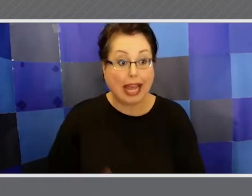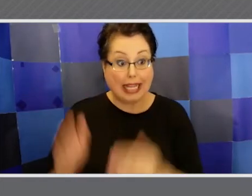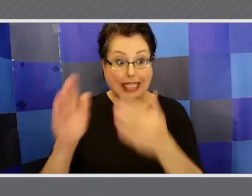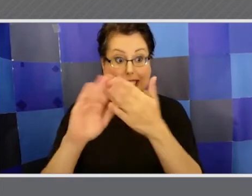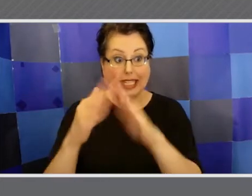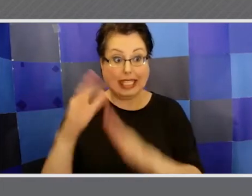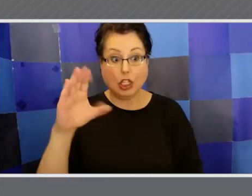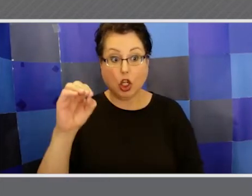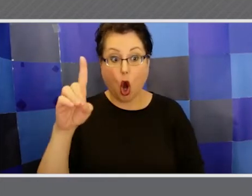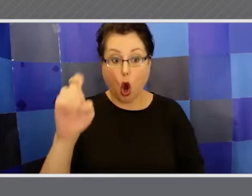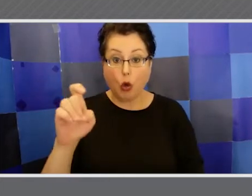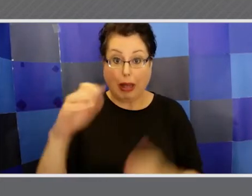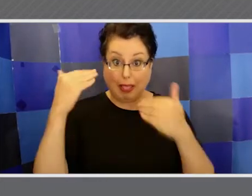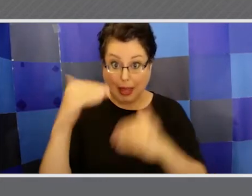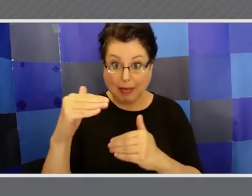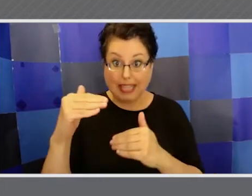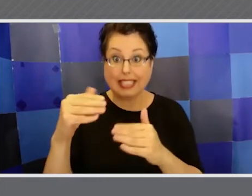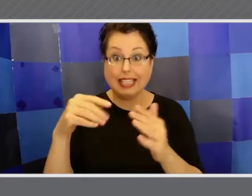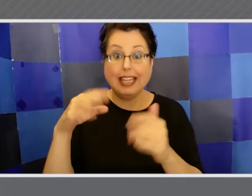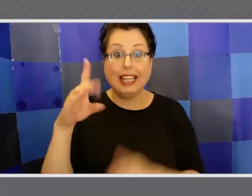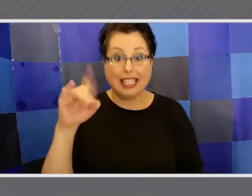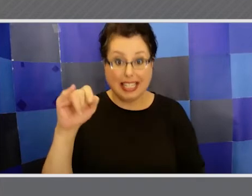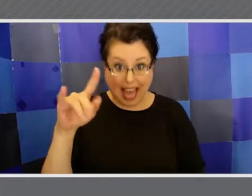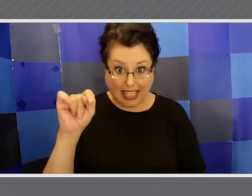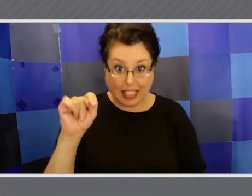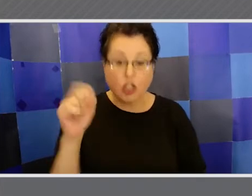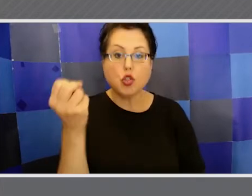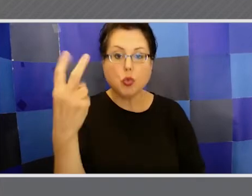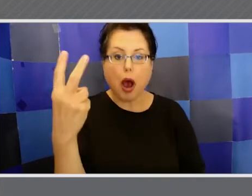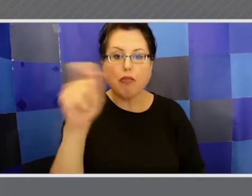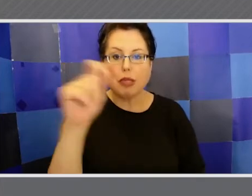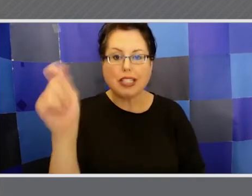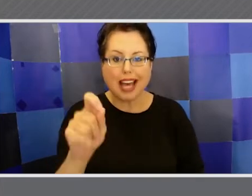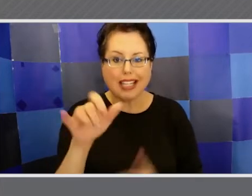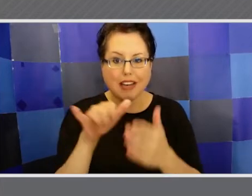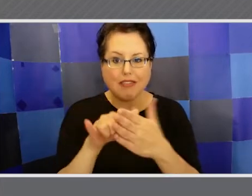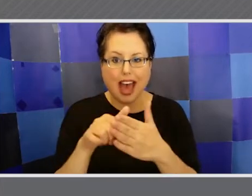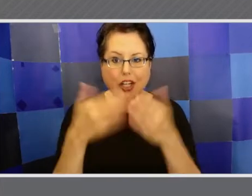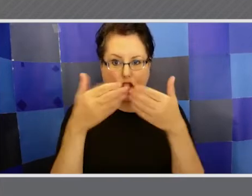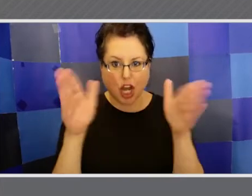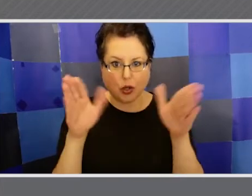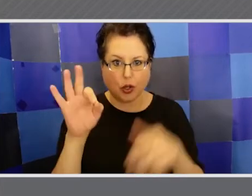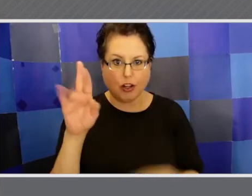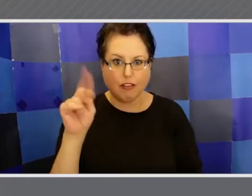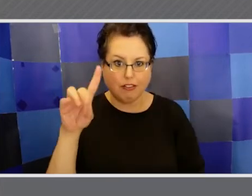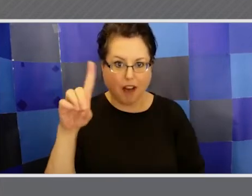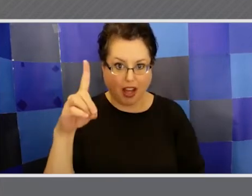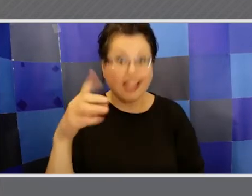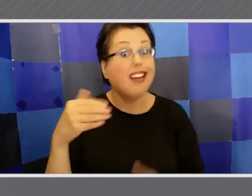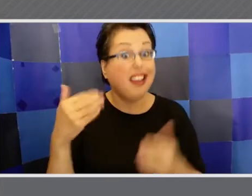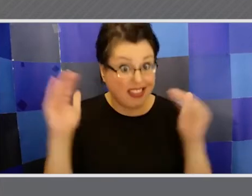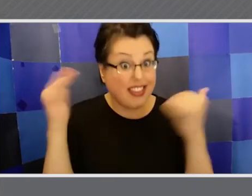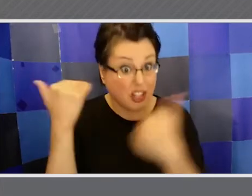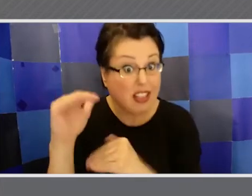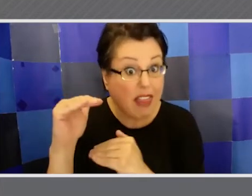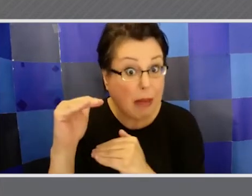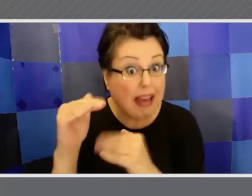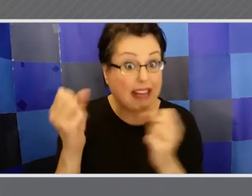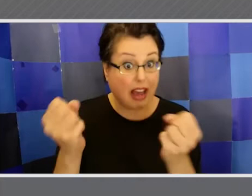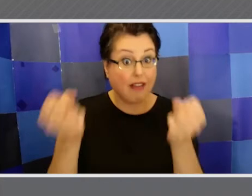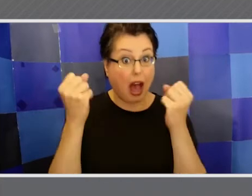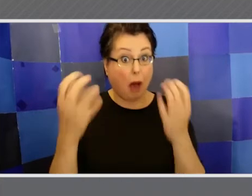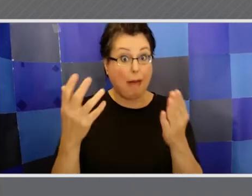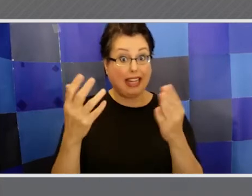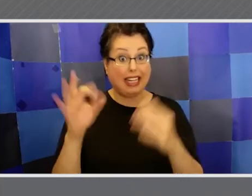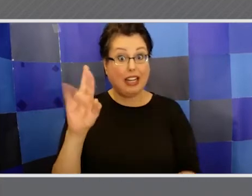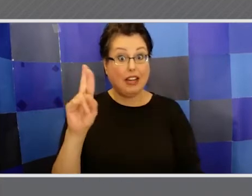service expenditures to 12% of general fund expenditures. So there is a limit as to how many bonds we can take